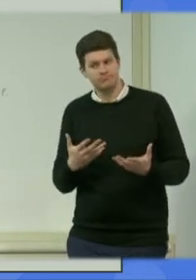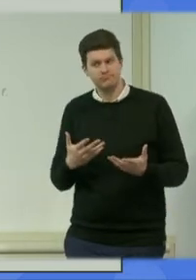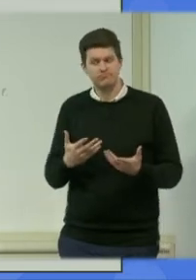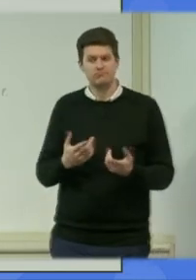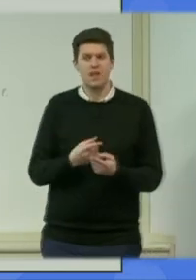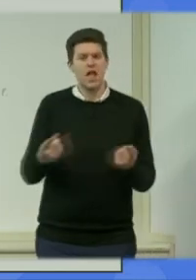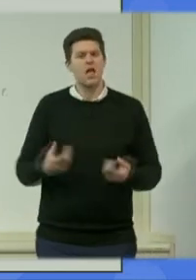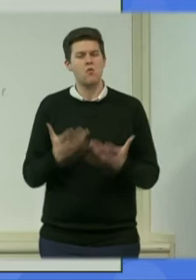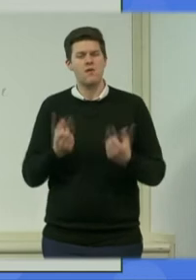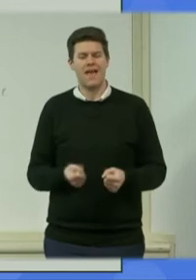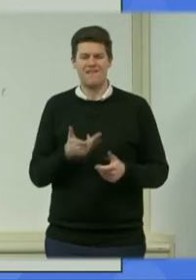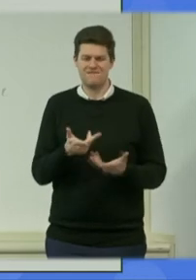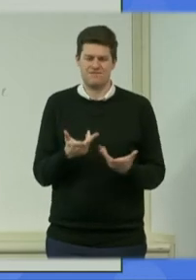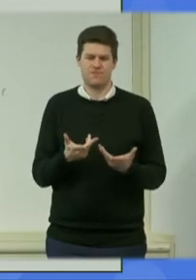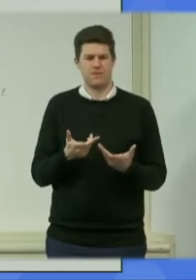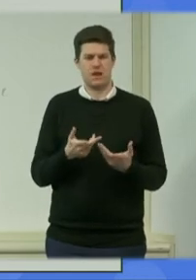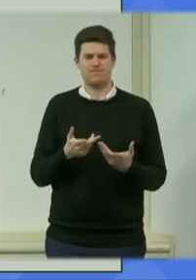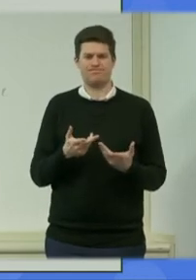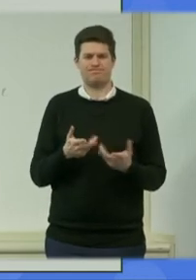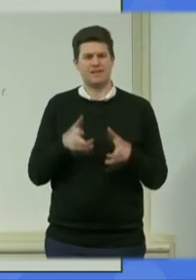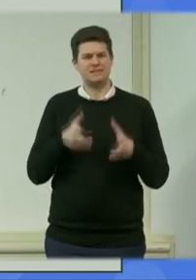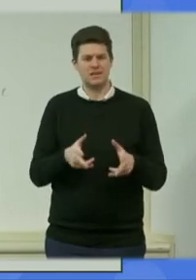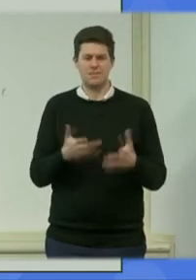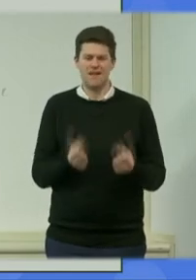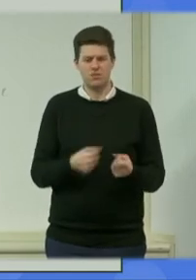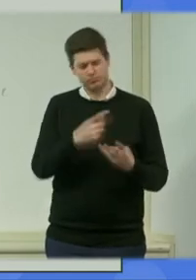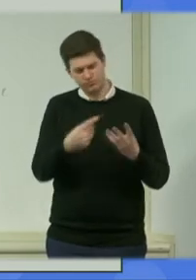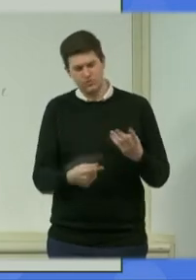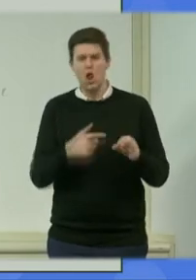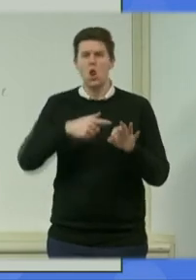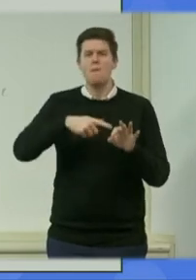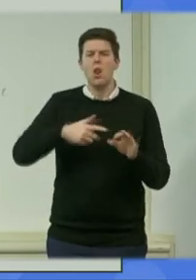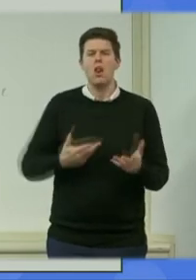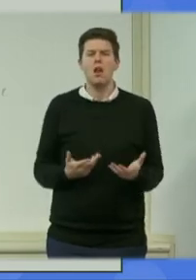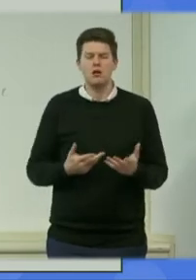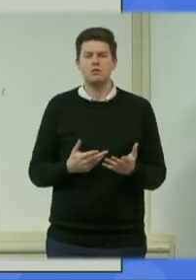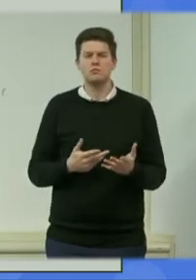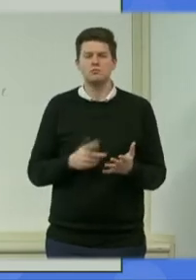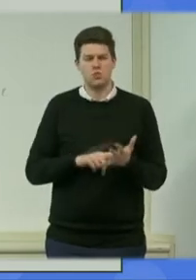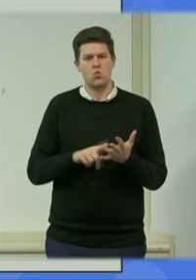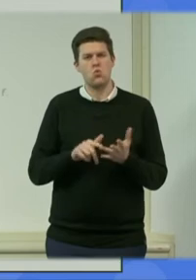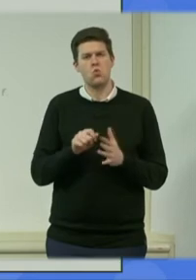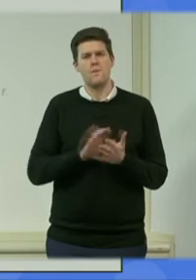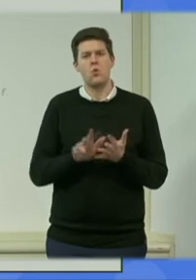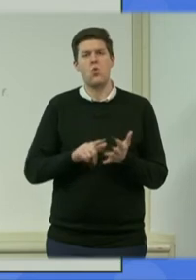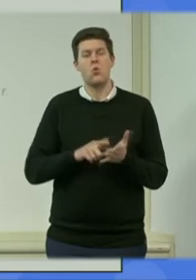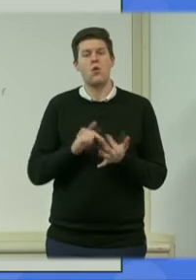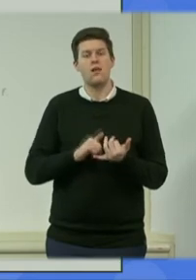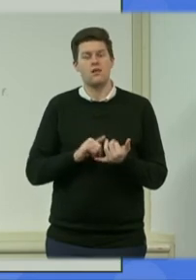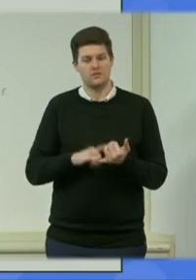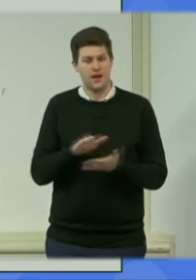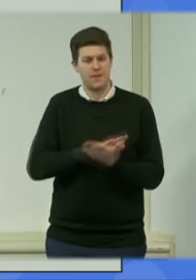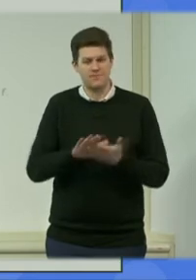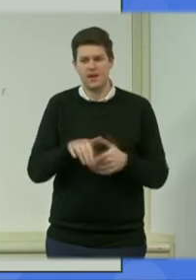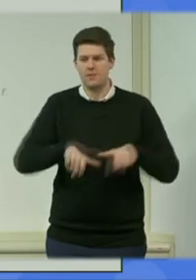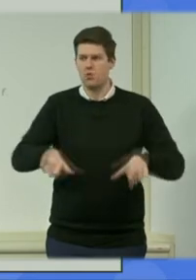of loopholes where different types of income are treated in different ways, you're giving lots of opportunity for people to change their behavior to reduce